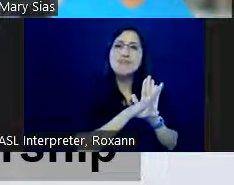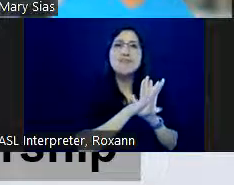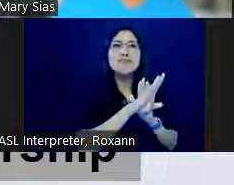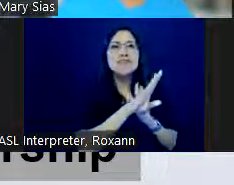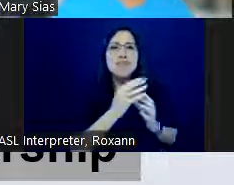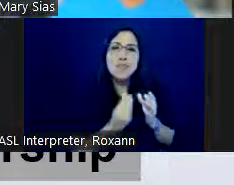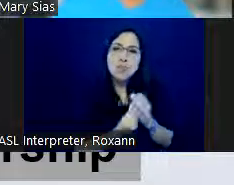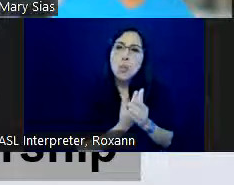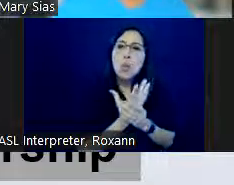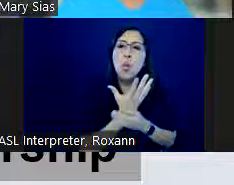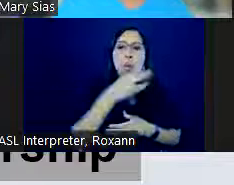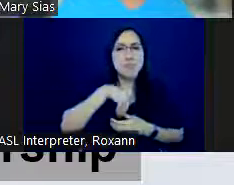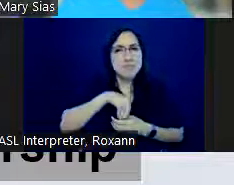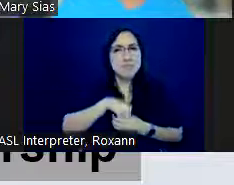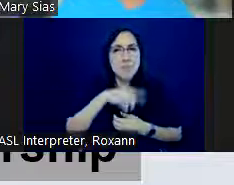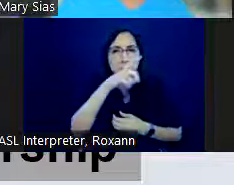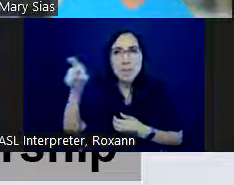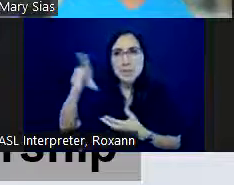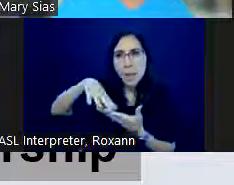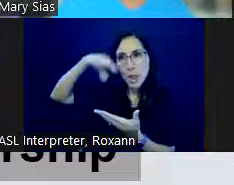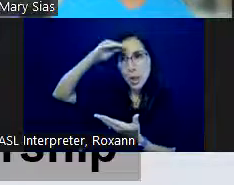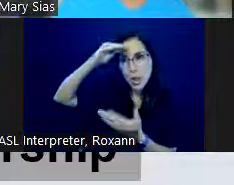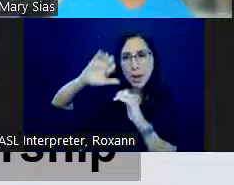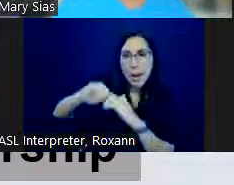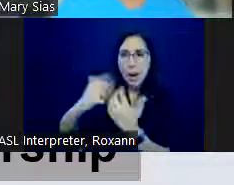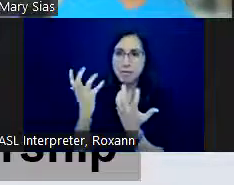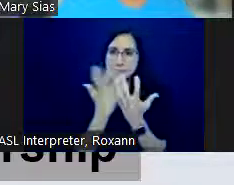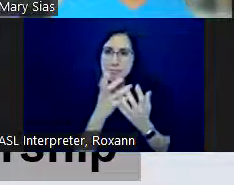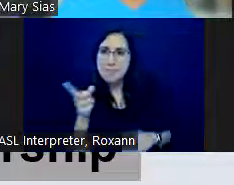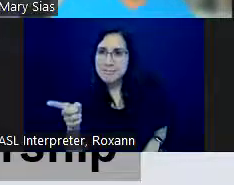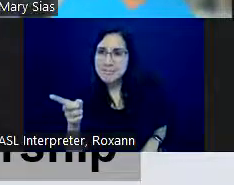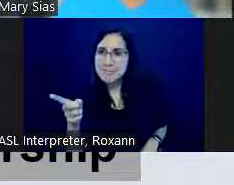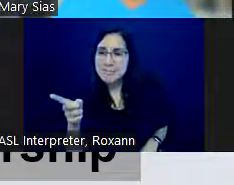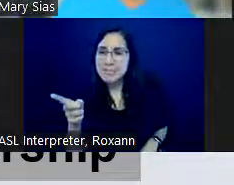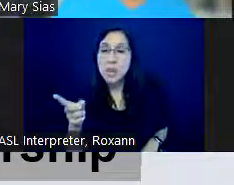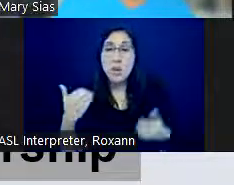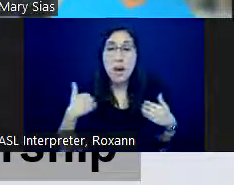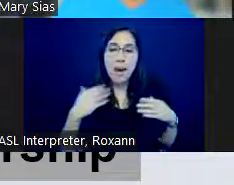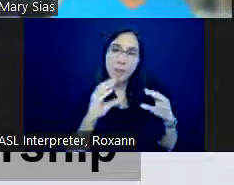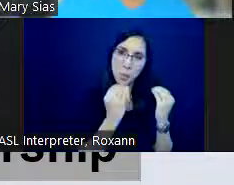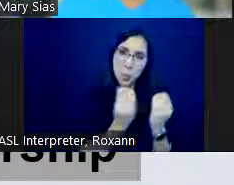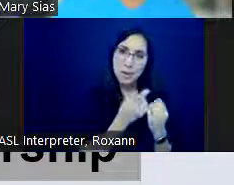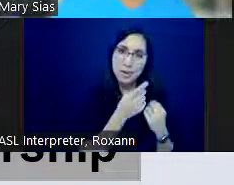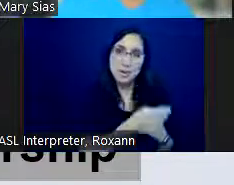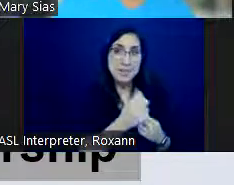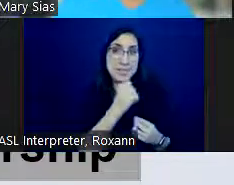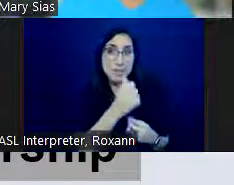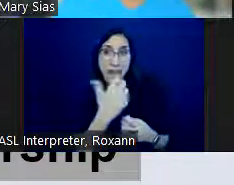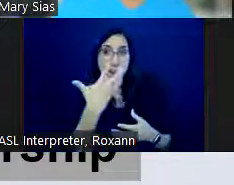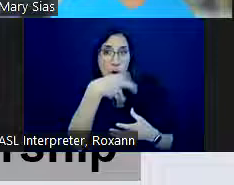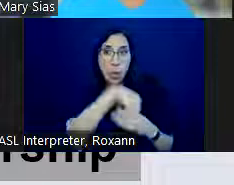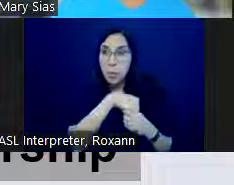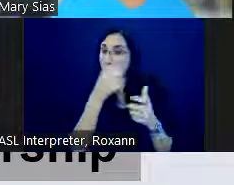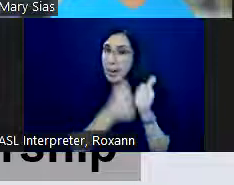we think differently. To have an organization that doesn't incorporate